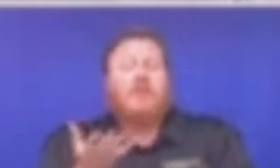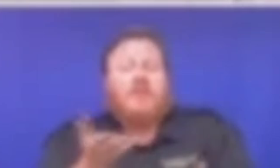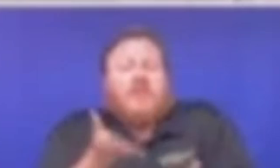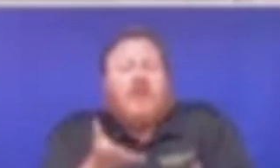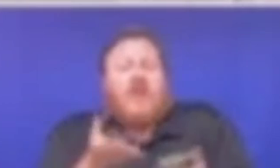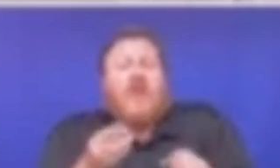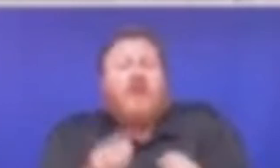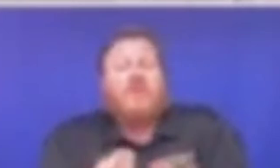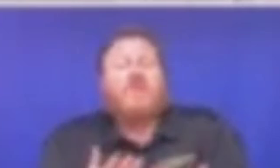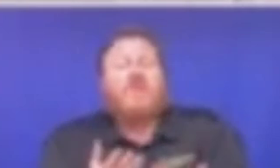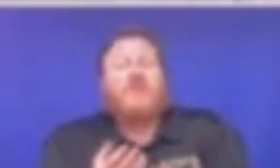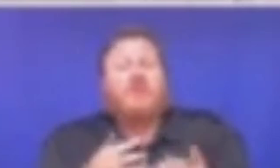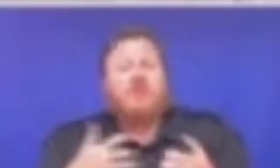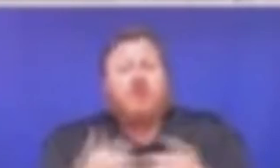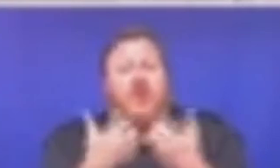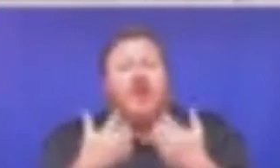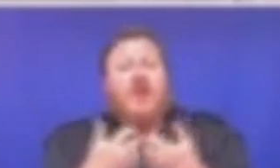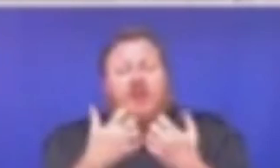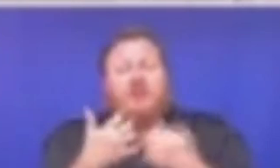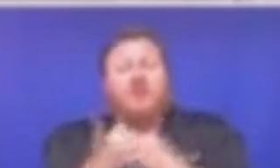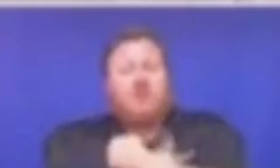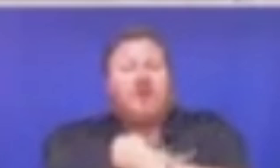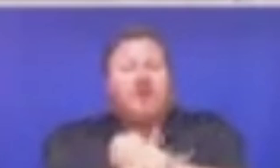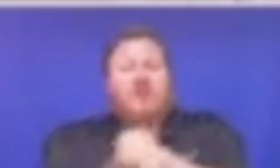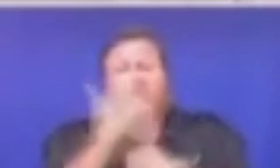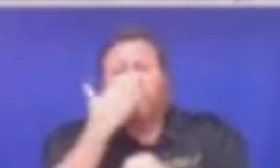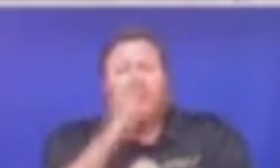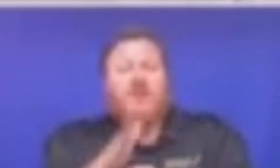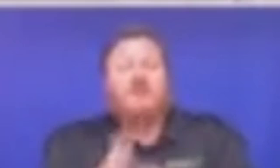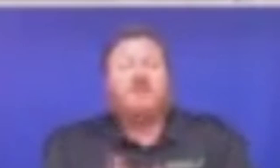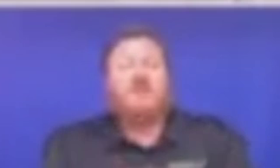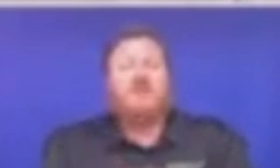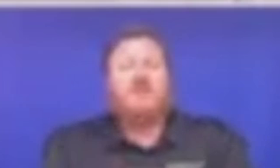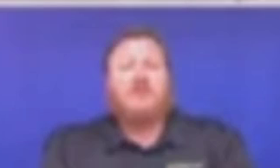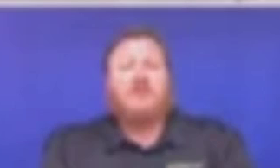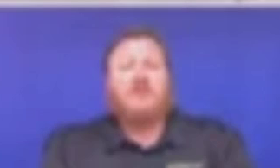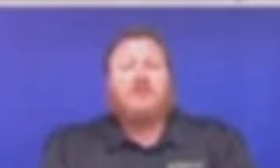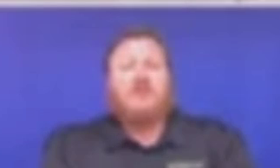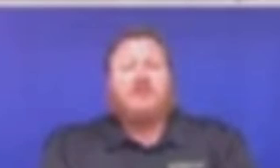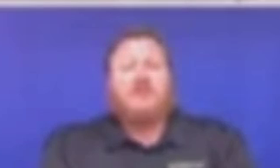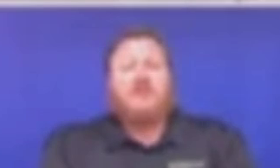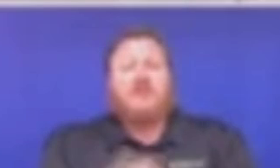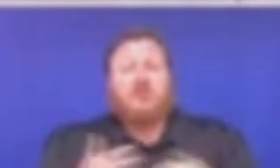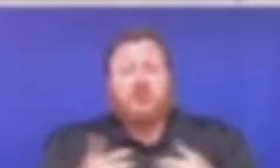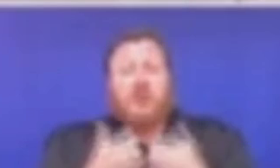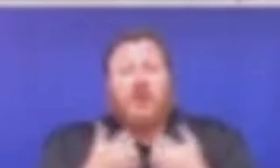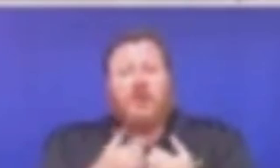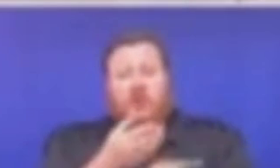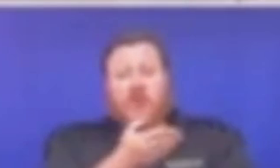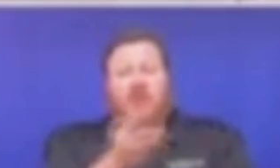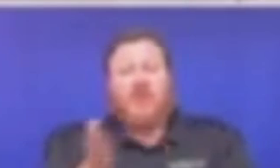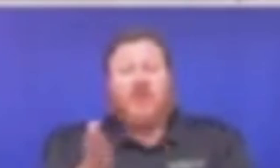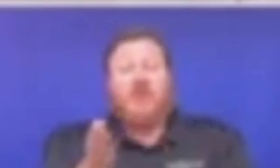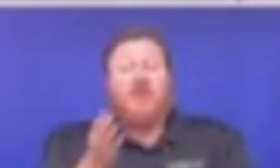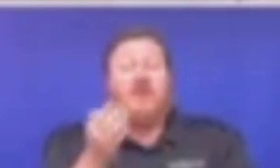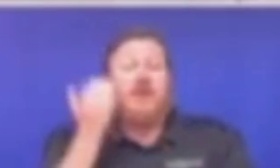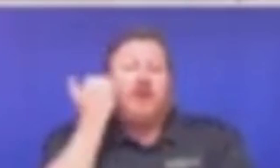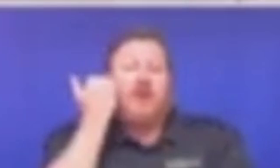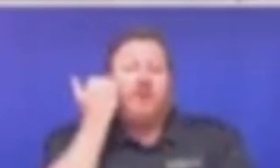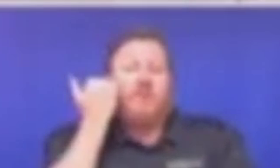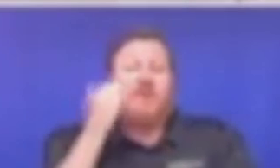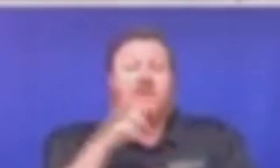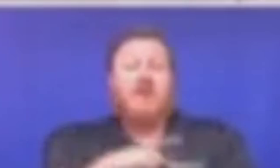are the challenges that our country faces, and these are the challenges that the Government of National